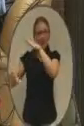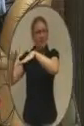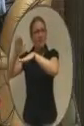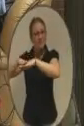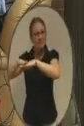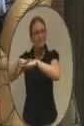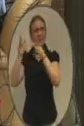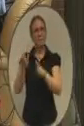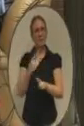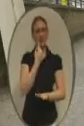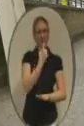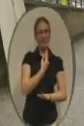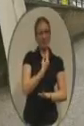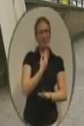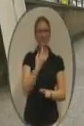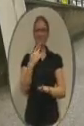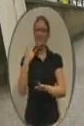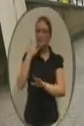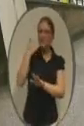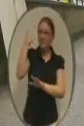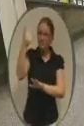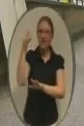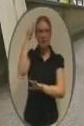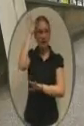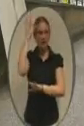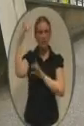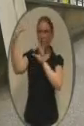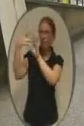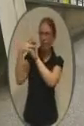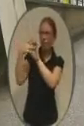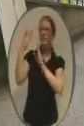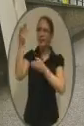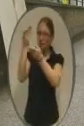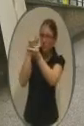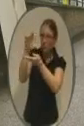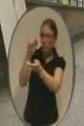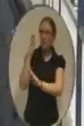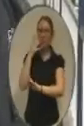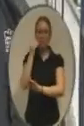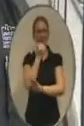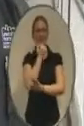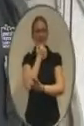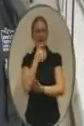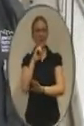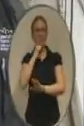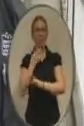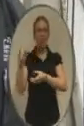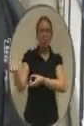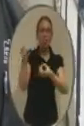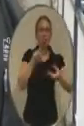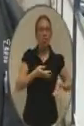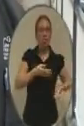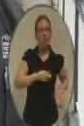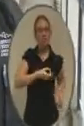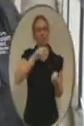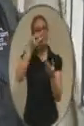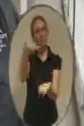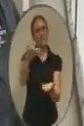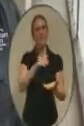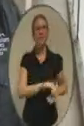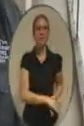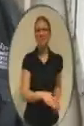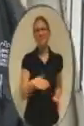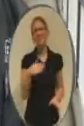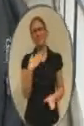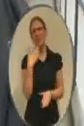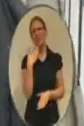rubbish not usually collected by the council normal weekly refuge collection service. Please keep communal area